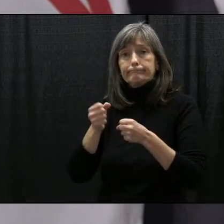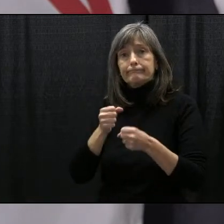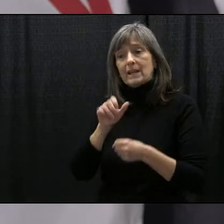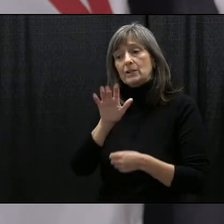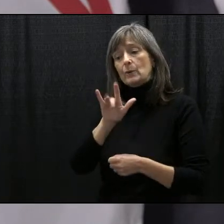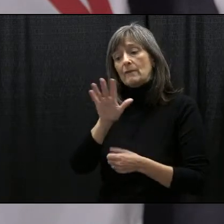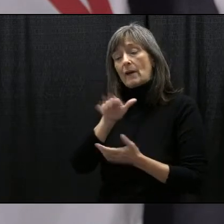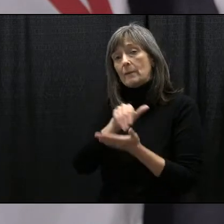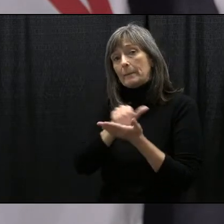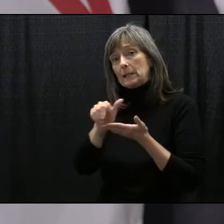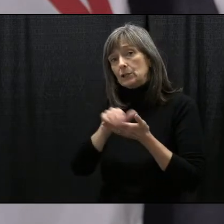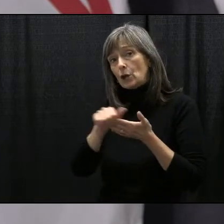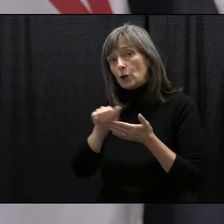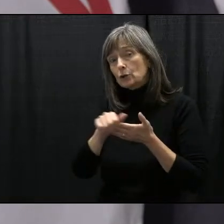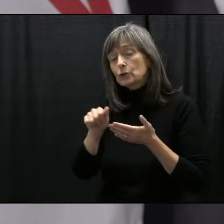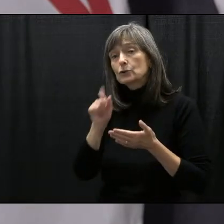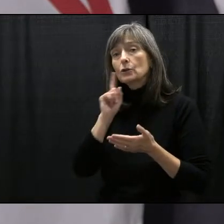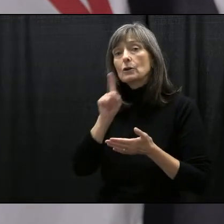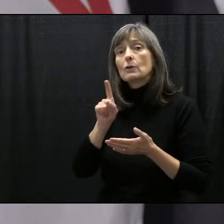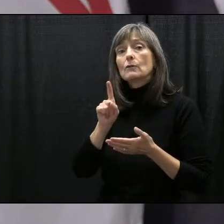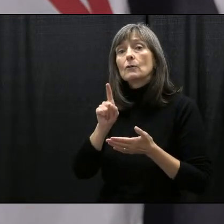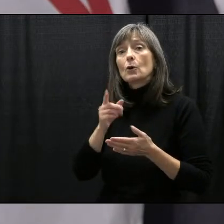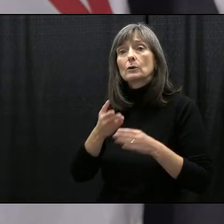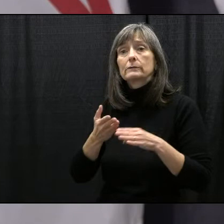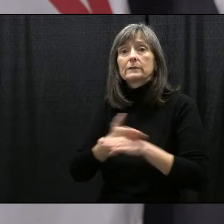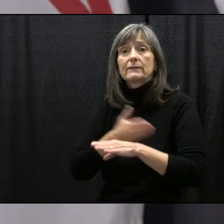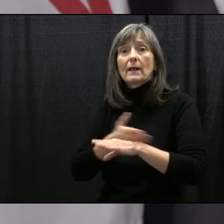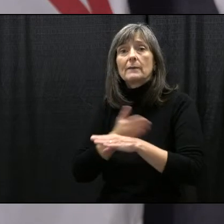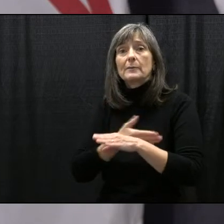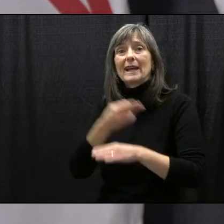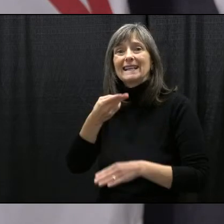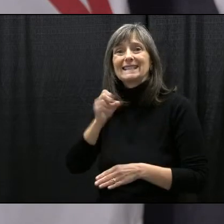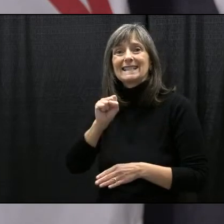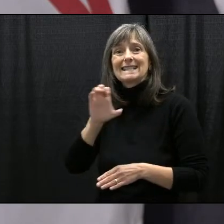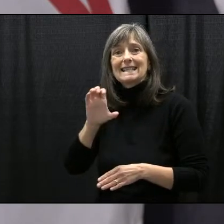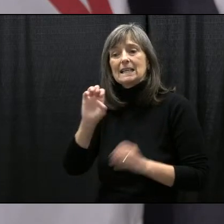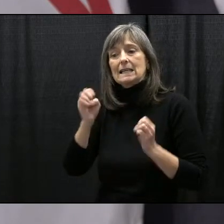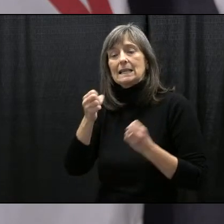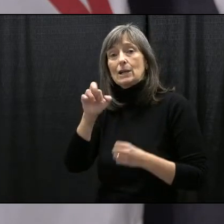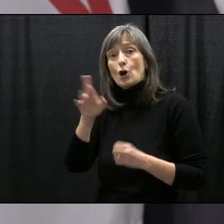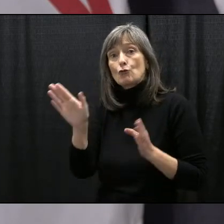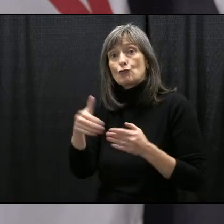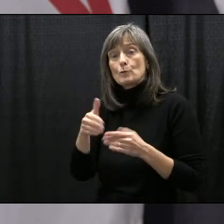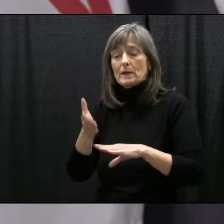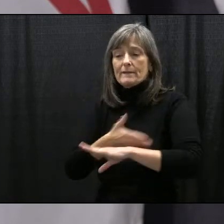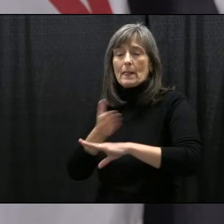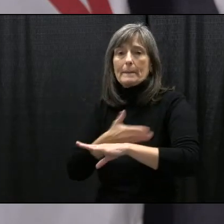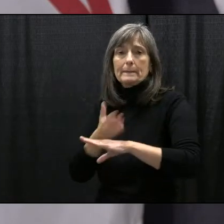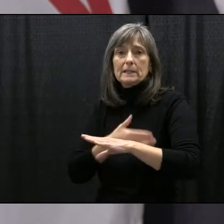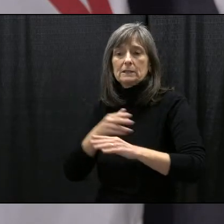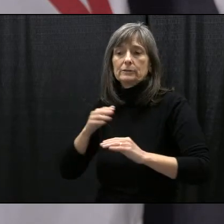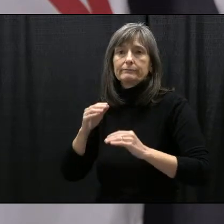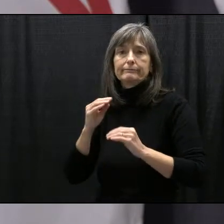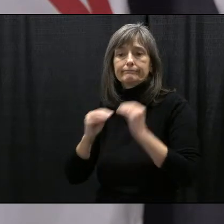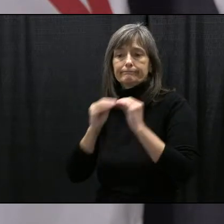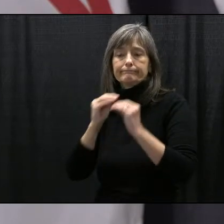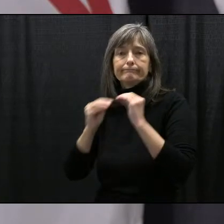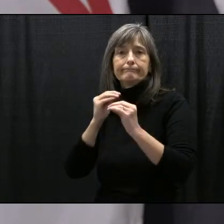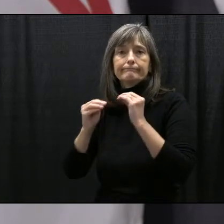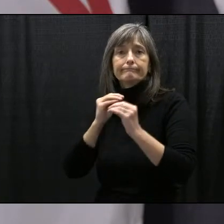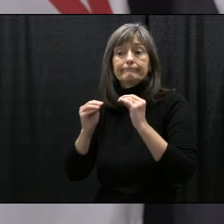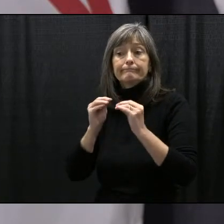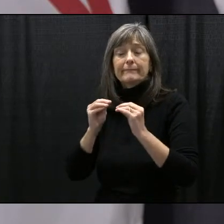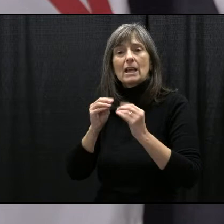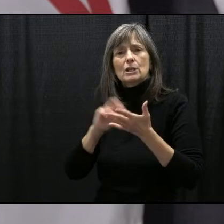of $25 million in a phased redevelopment of the Health Science Centre emergency room This redevelopment focuses on